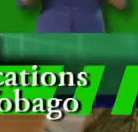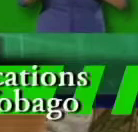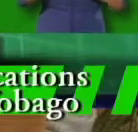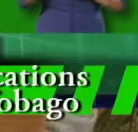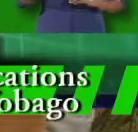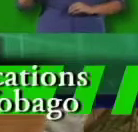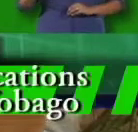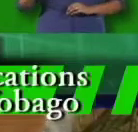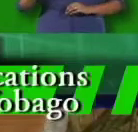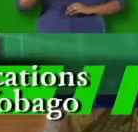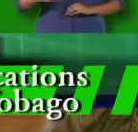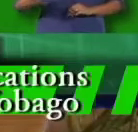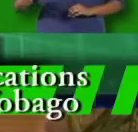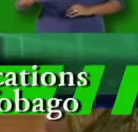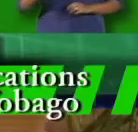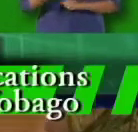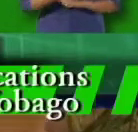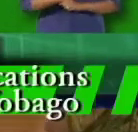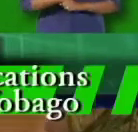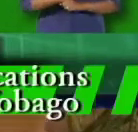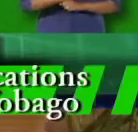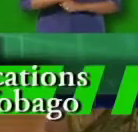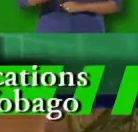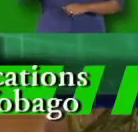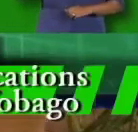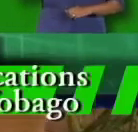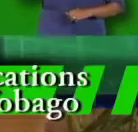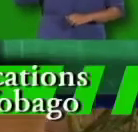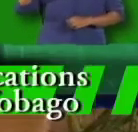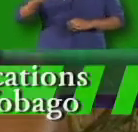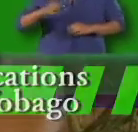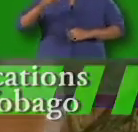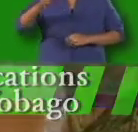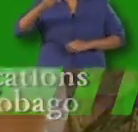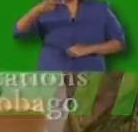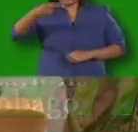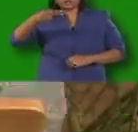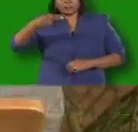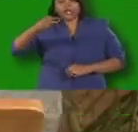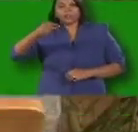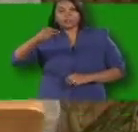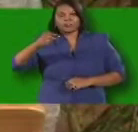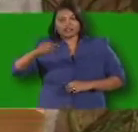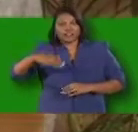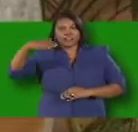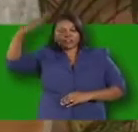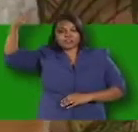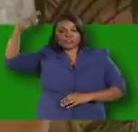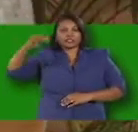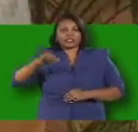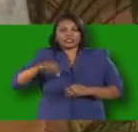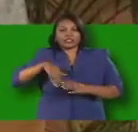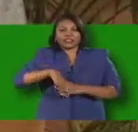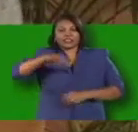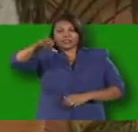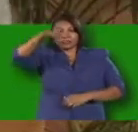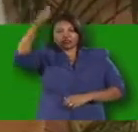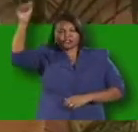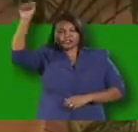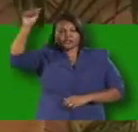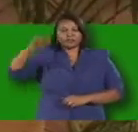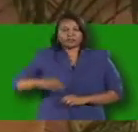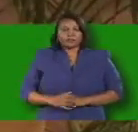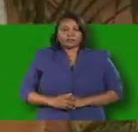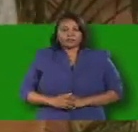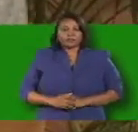rising greenhouse gas emissions, particularly carbon dioxide. It